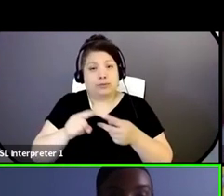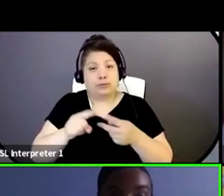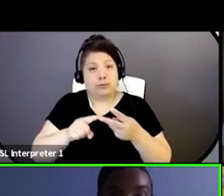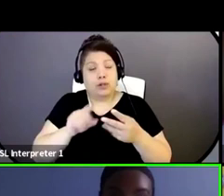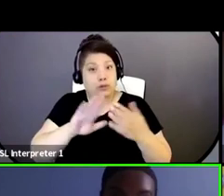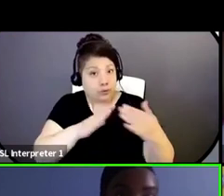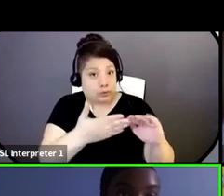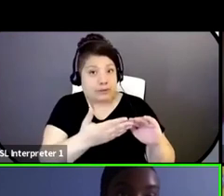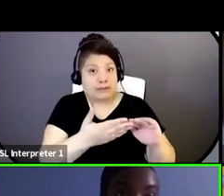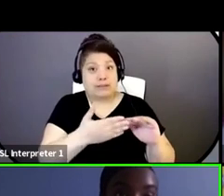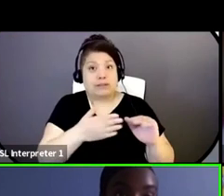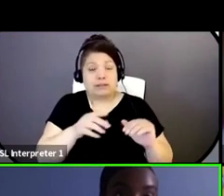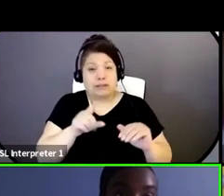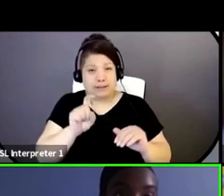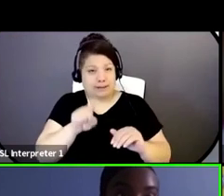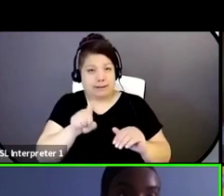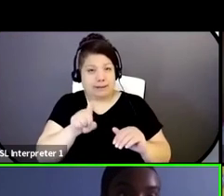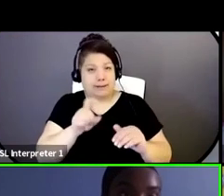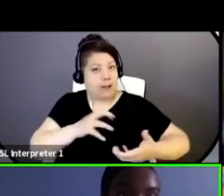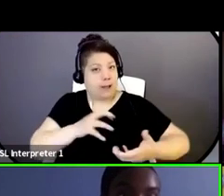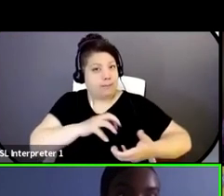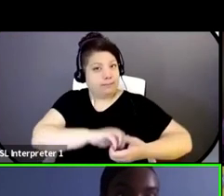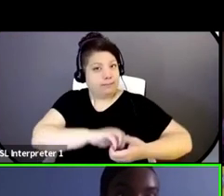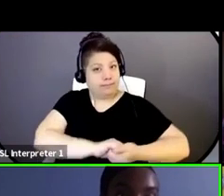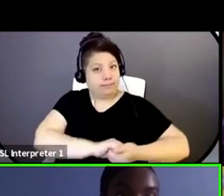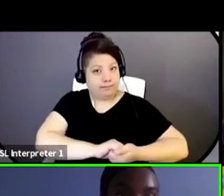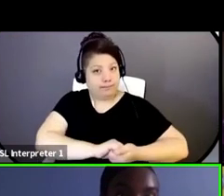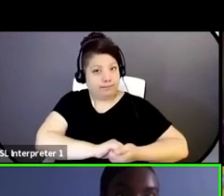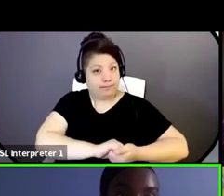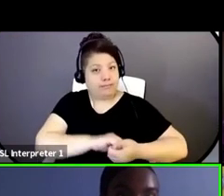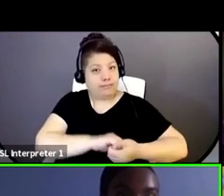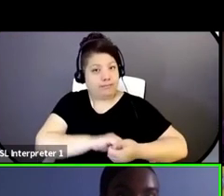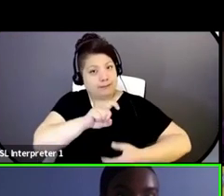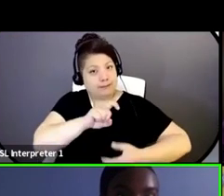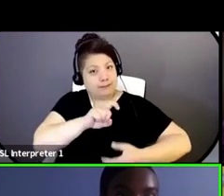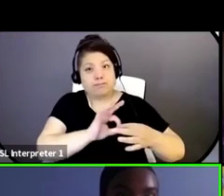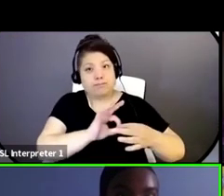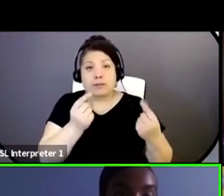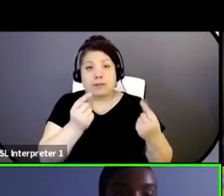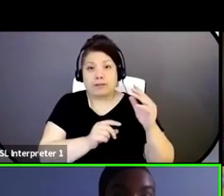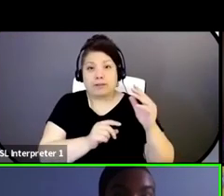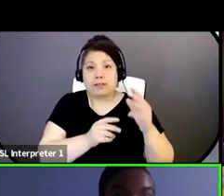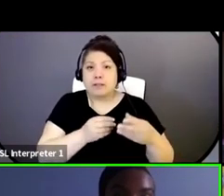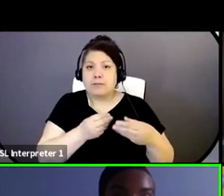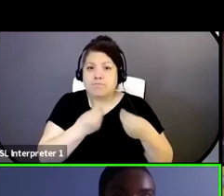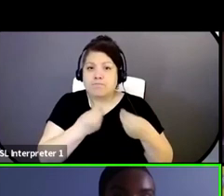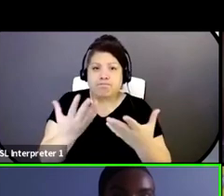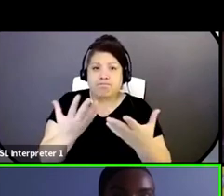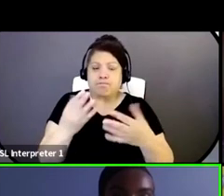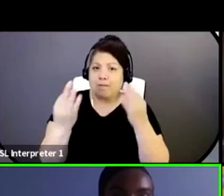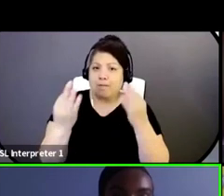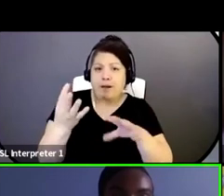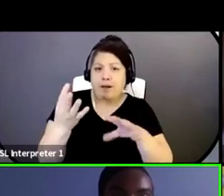We need to come together as we are doing right now to gain these skills. And a lot of these